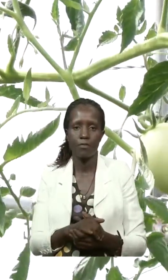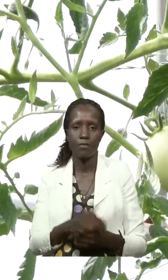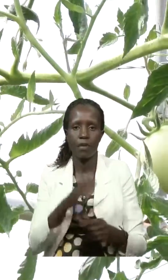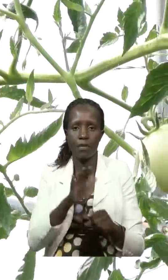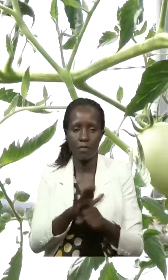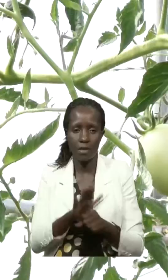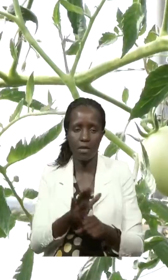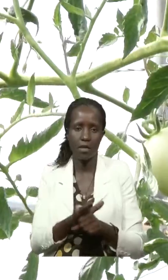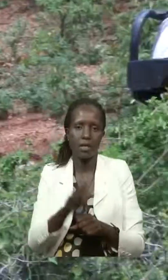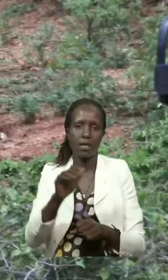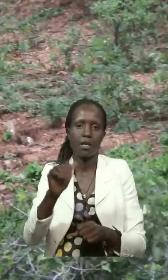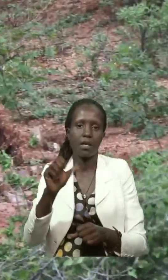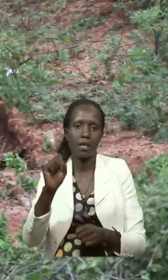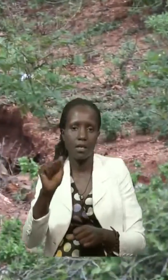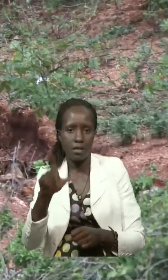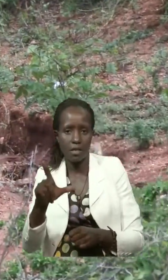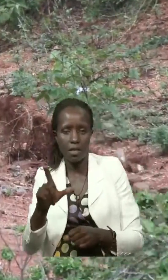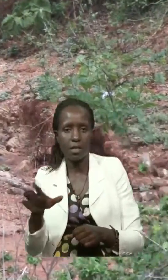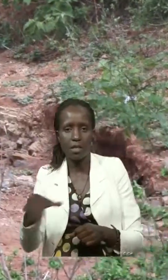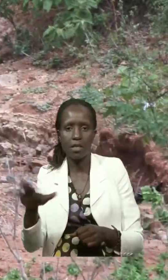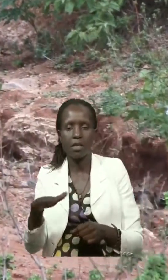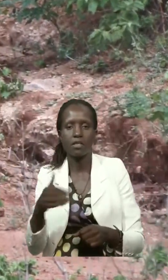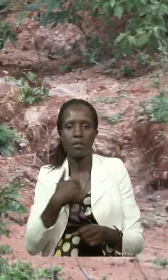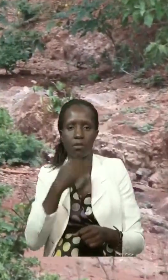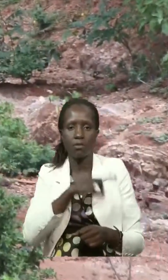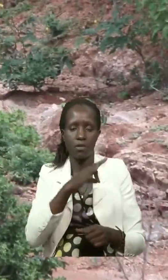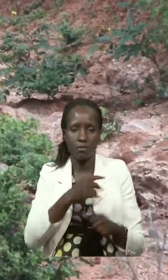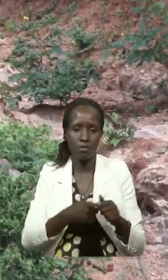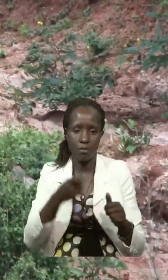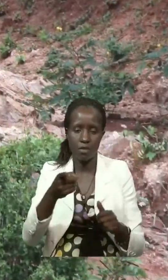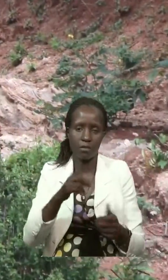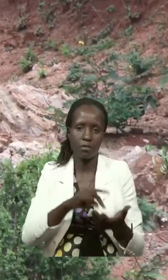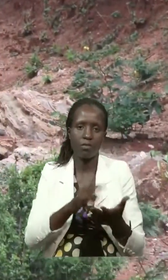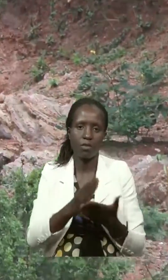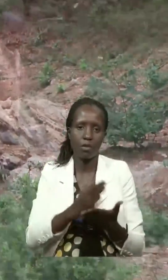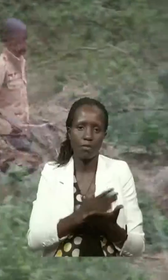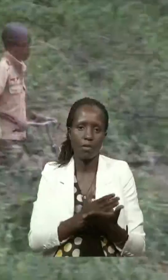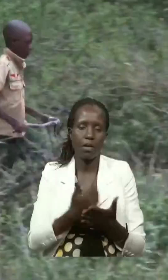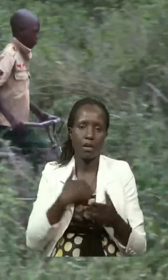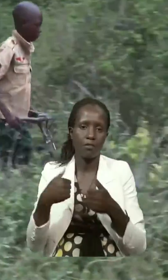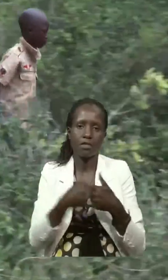Most of our ASAL areas that have benefited from this program have a challenge with water for irrigation.